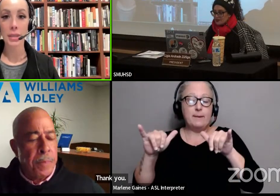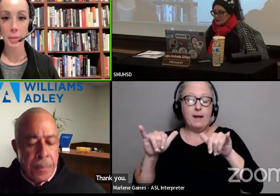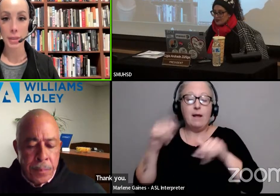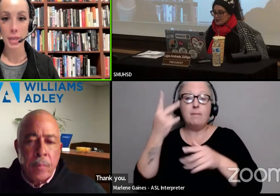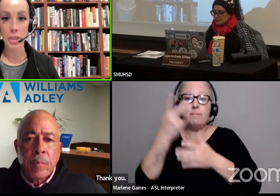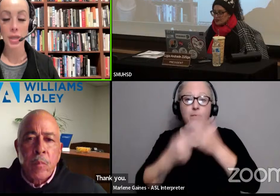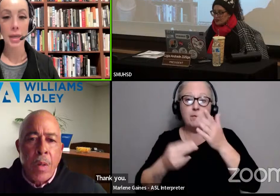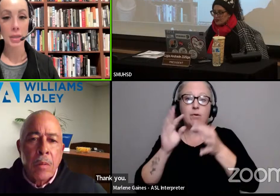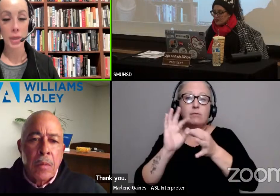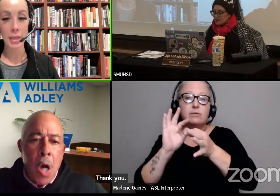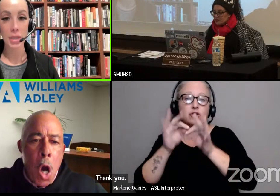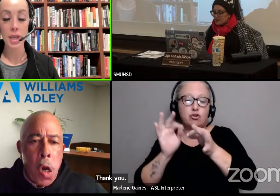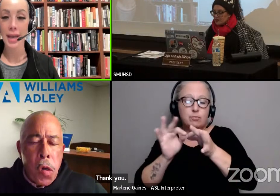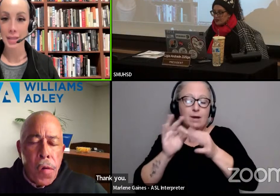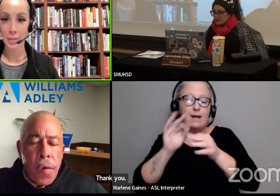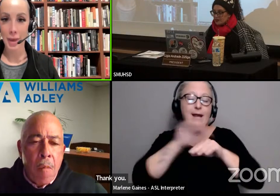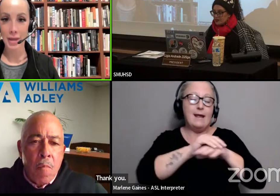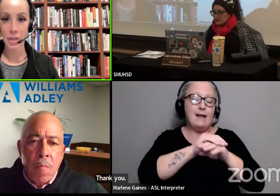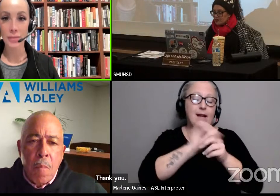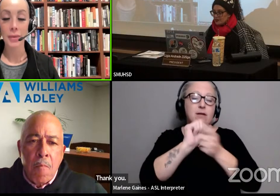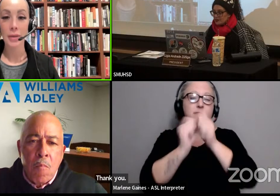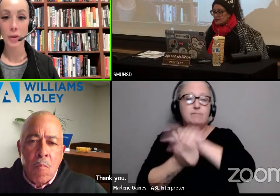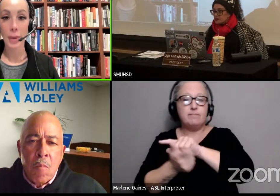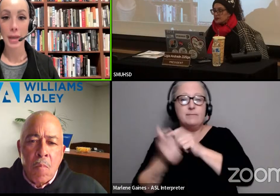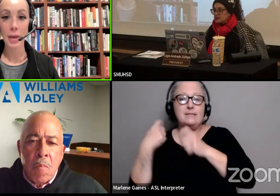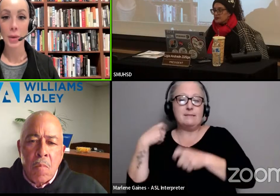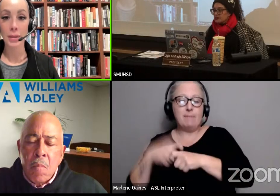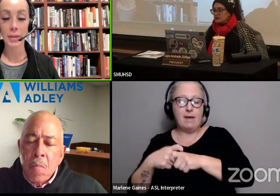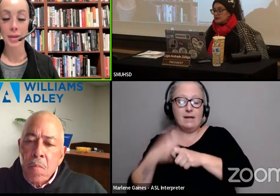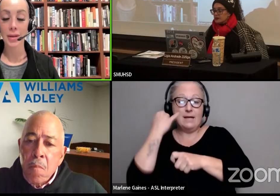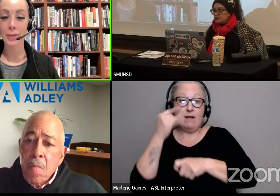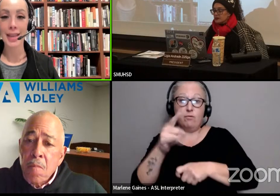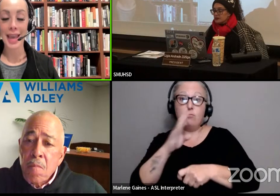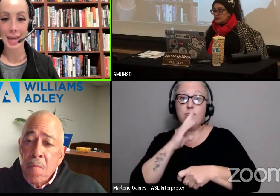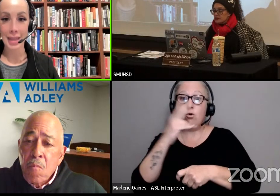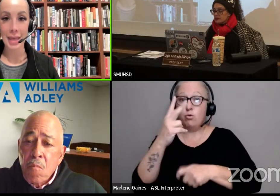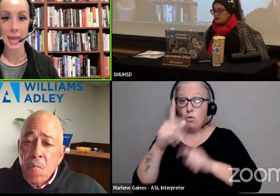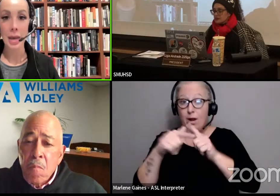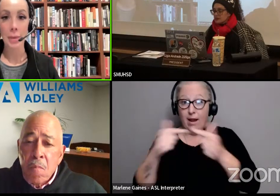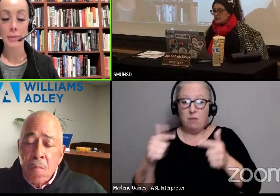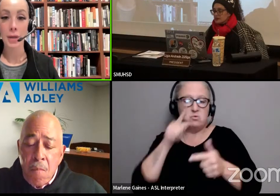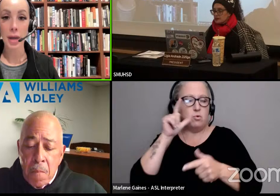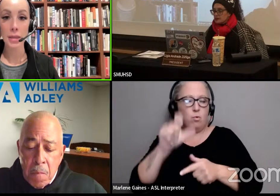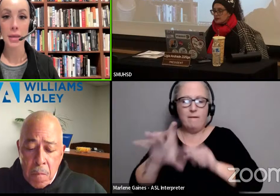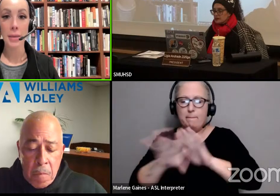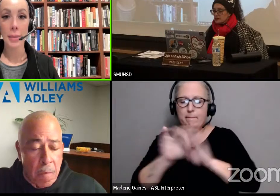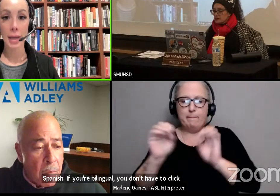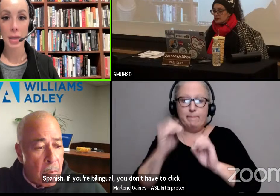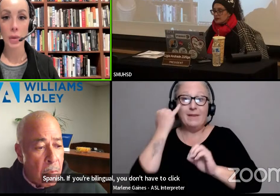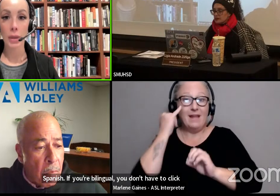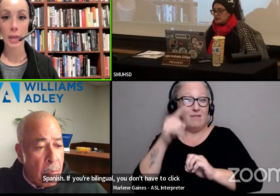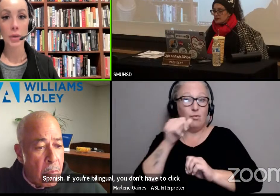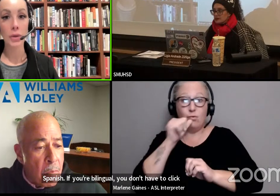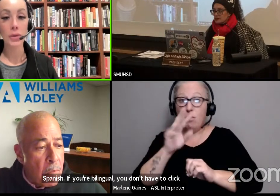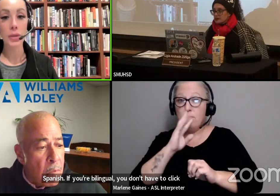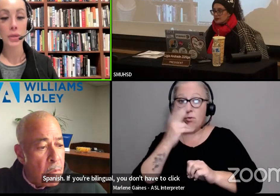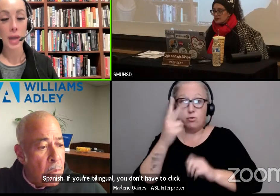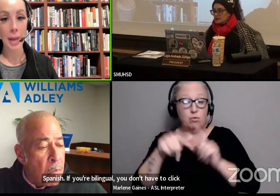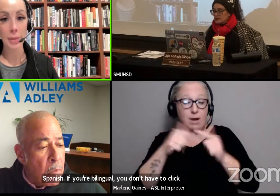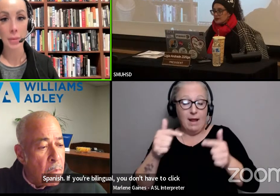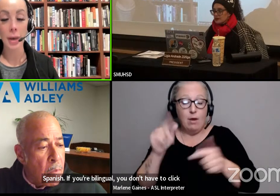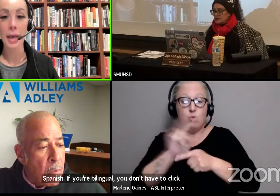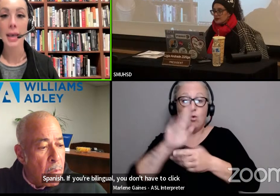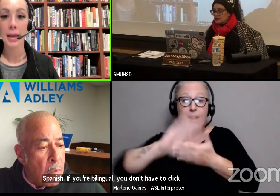bidirectional interpretation into English and Spanish. If you're bilingual, you don't have to click anything. But if you're not bilingual and you're using